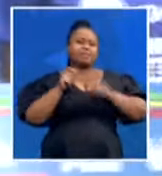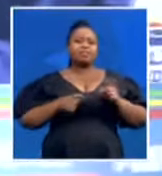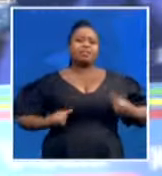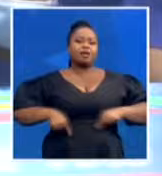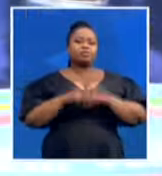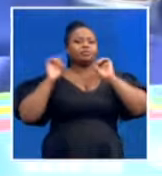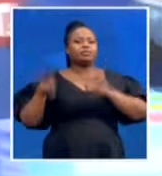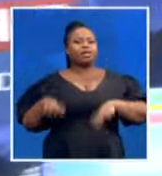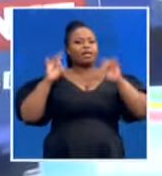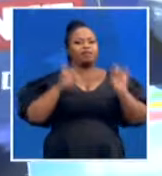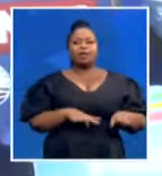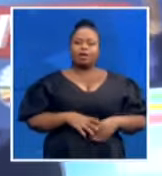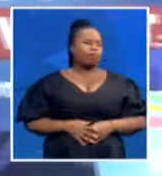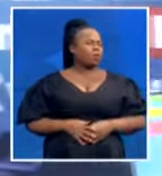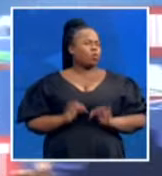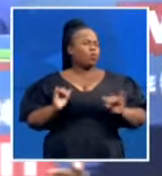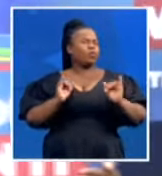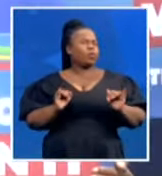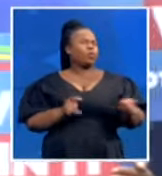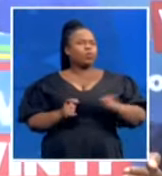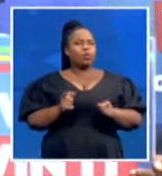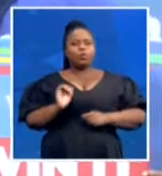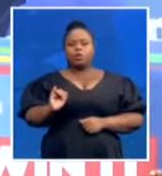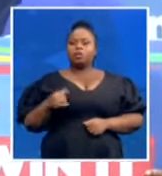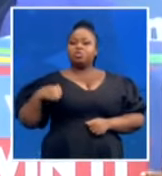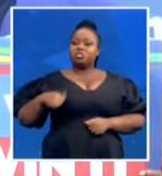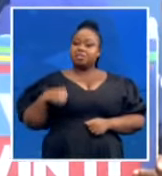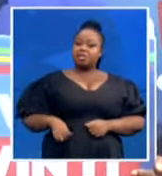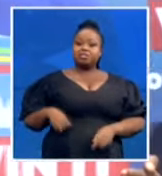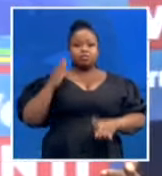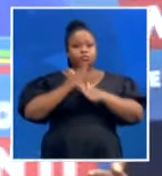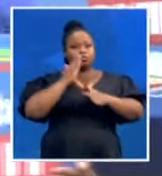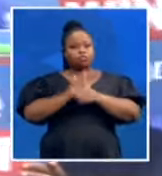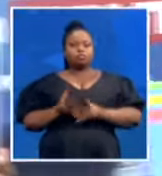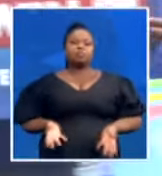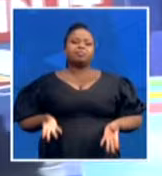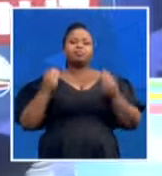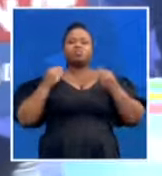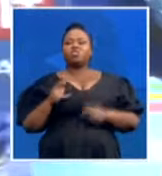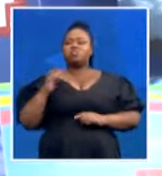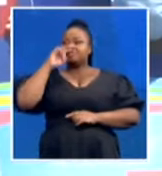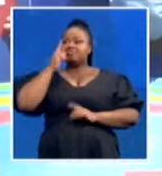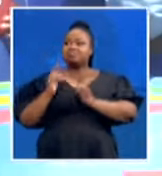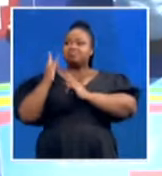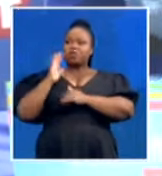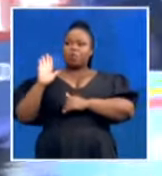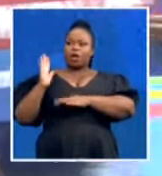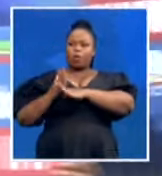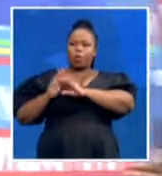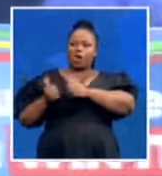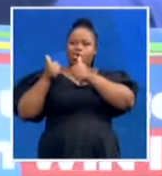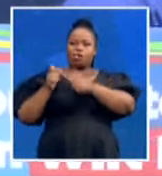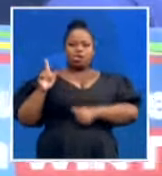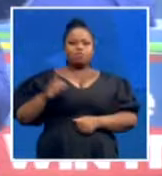badly run municipality. Jobs will only come from towns and cities that work. Jobs will only follow where there's